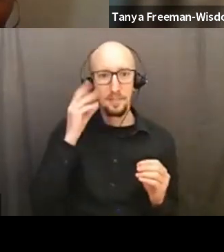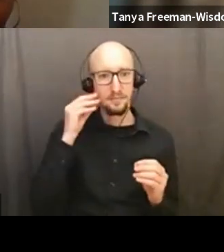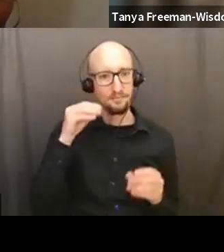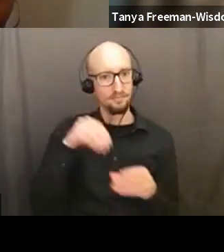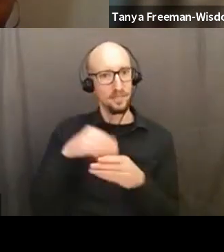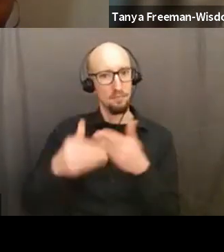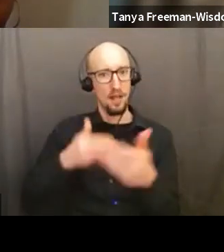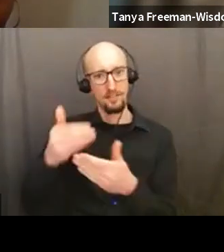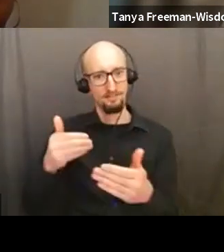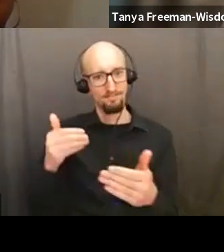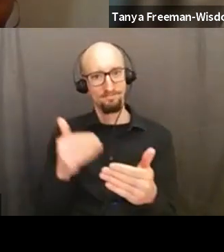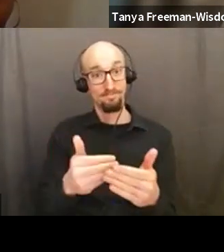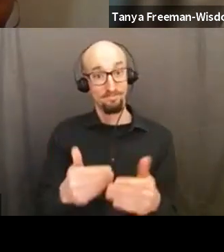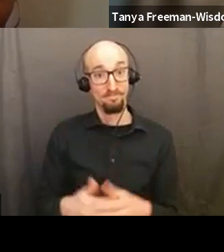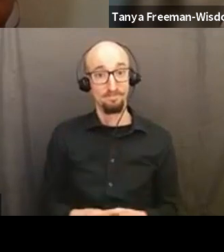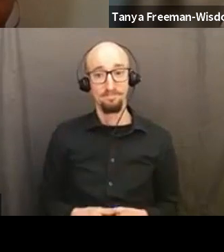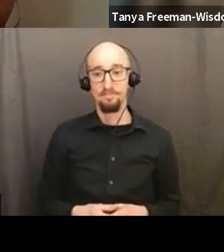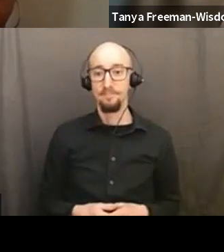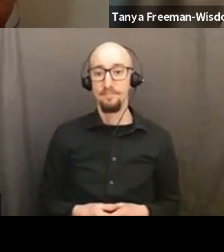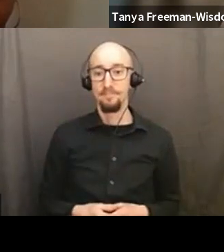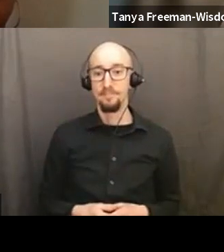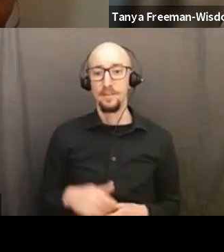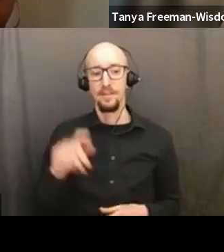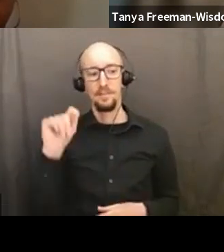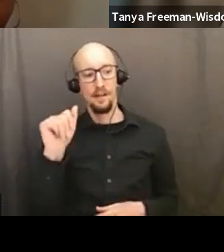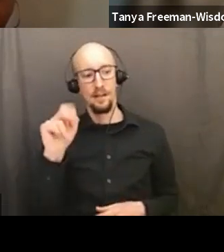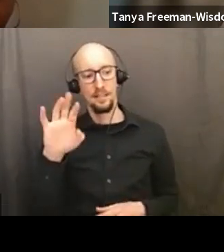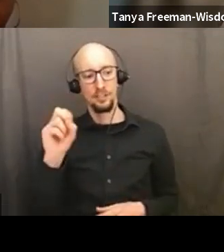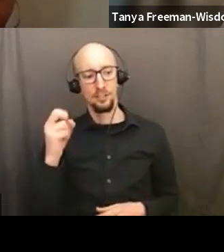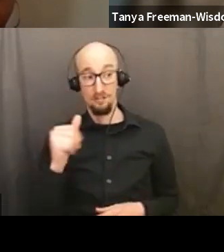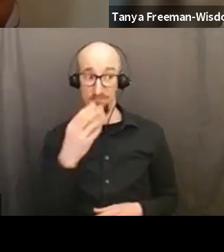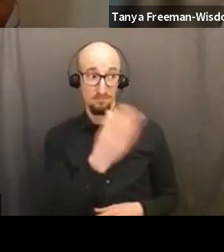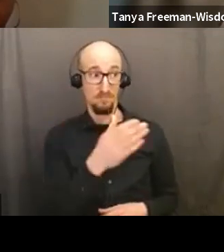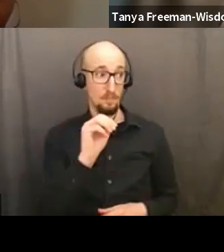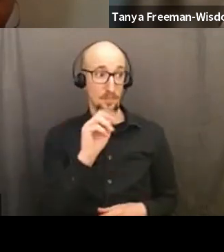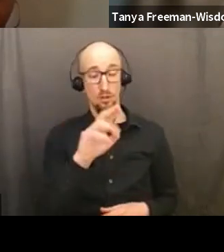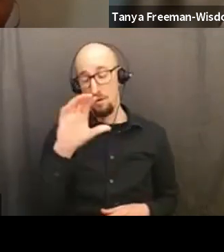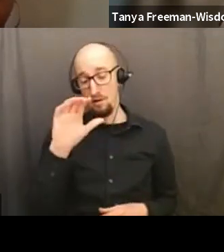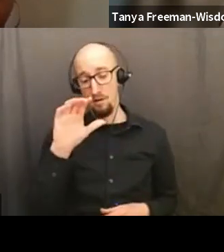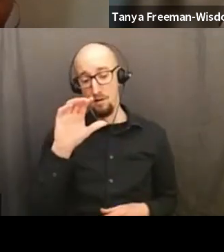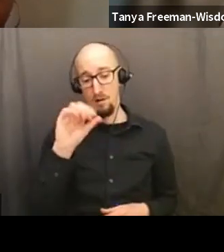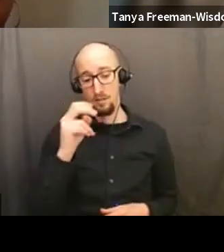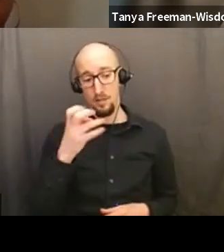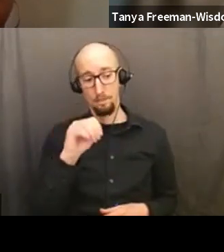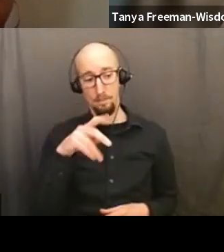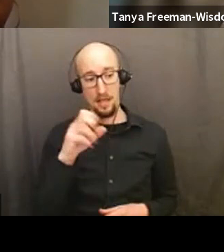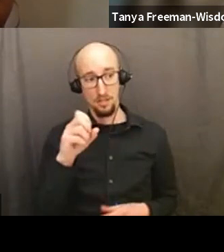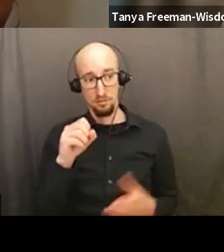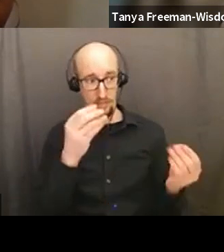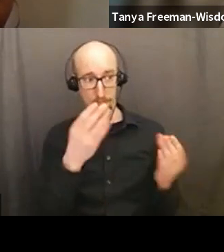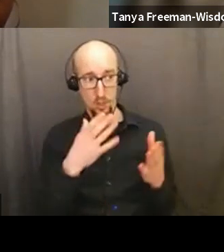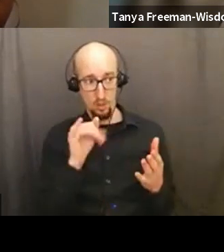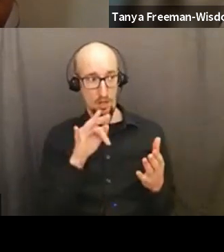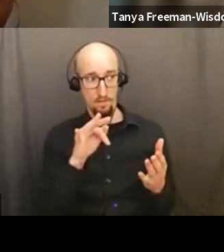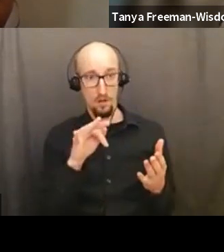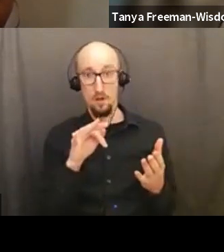years. Well, I would say, Mr. Contompassis, please let me know what your thinking is on this, but I would say,